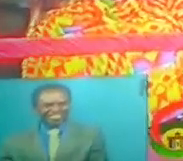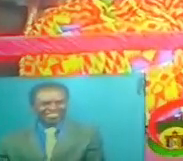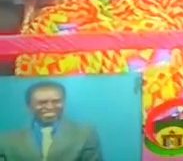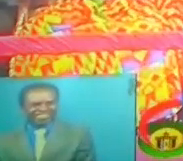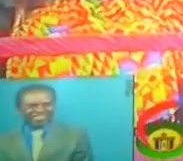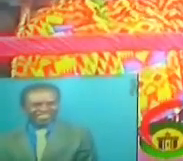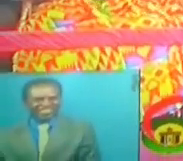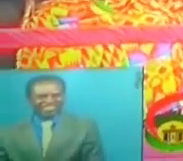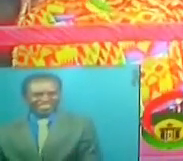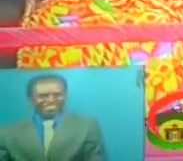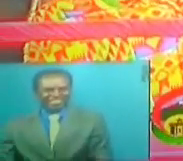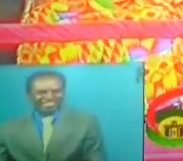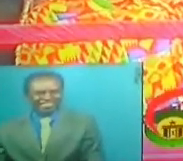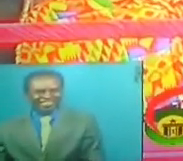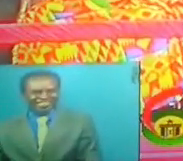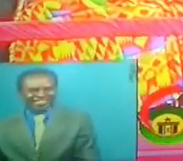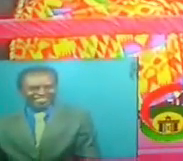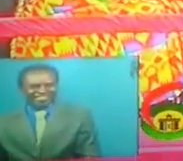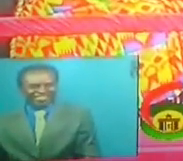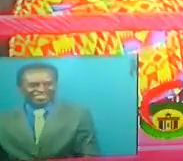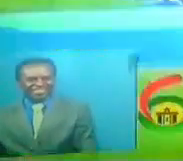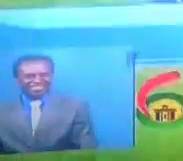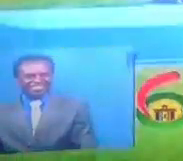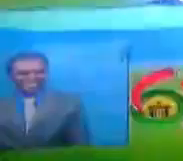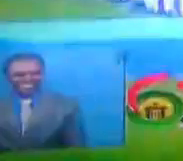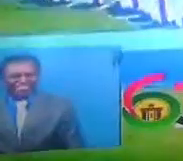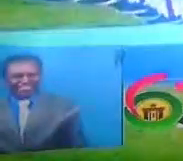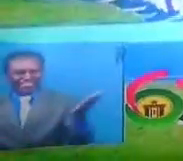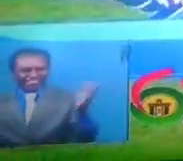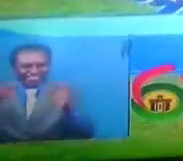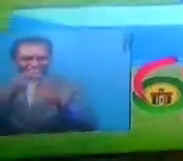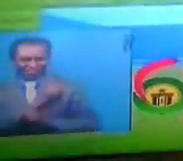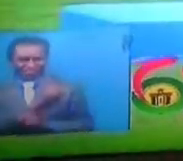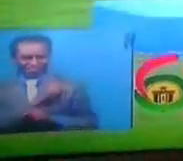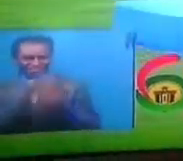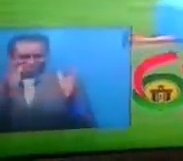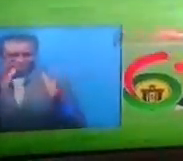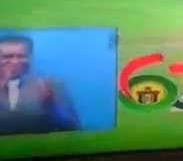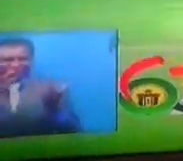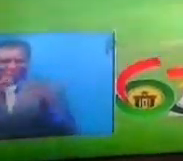compliments. He was saluting. While jumping at the same time. Exactly. And he jumped through. Yeah, exactly. Mm.